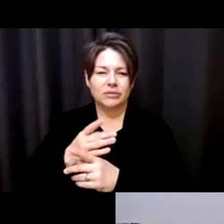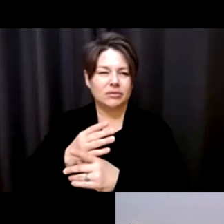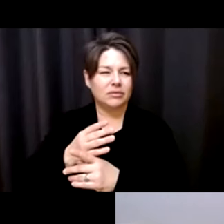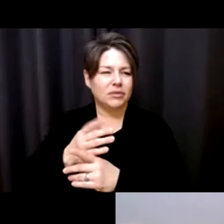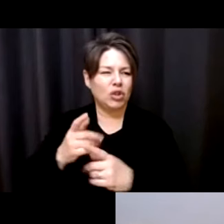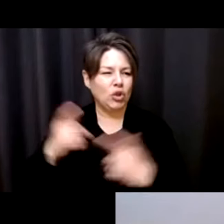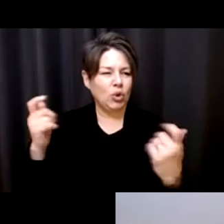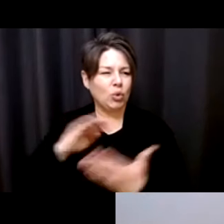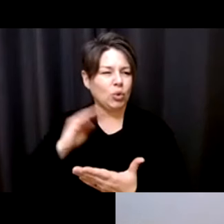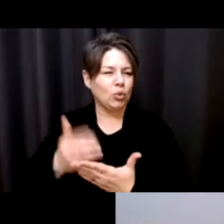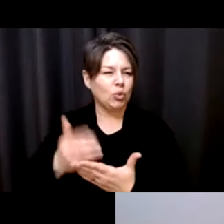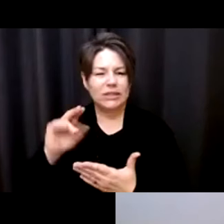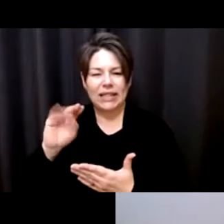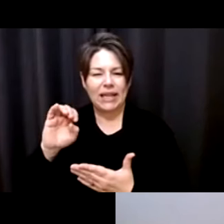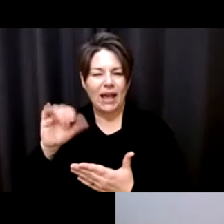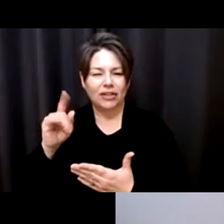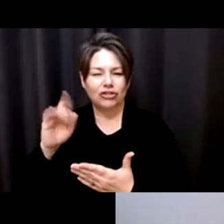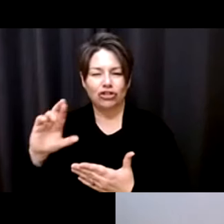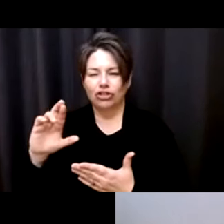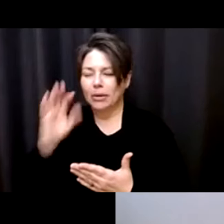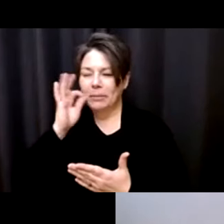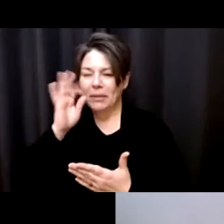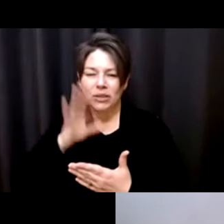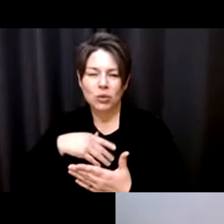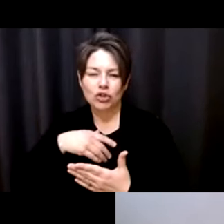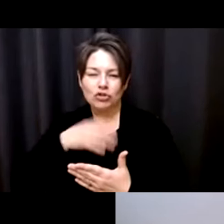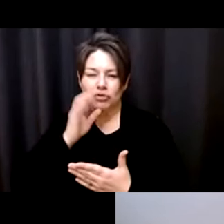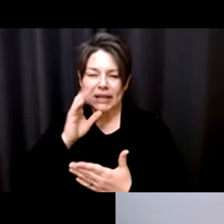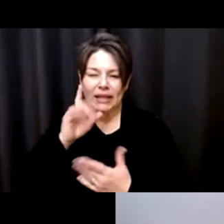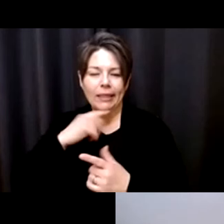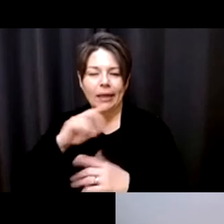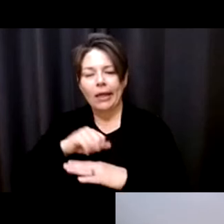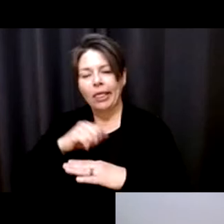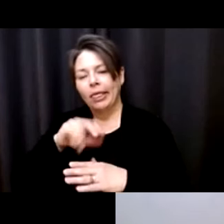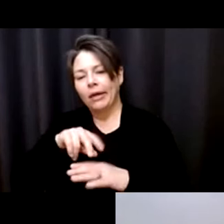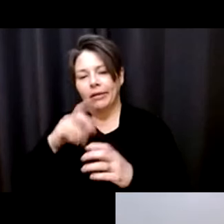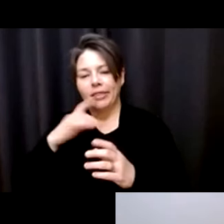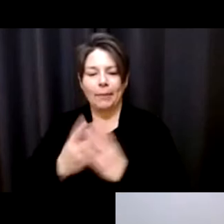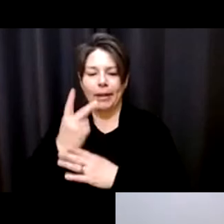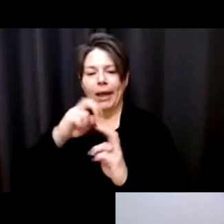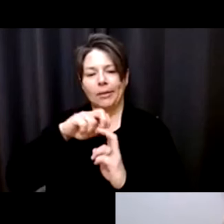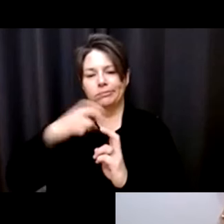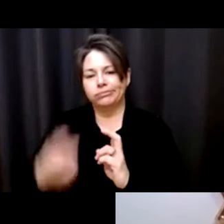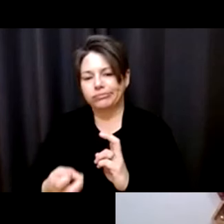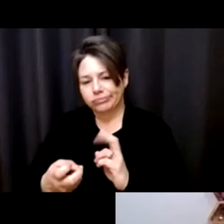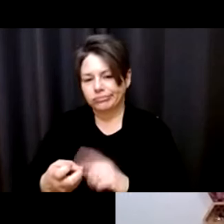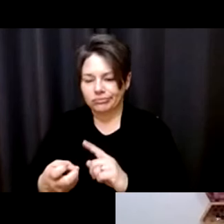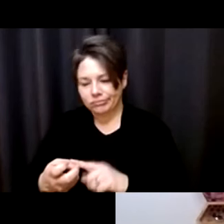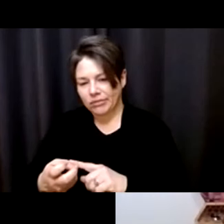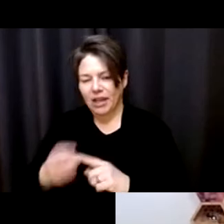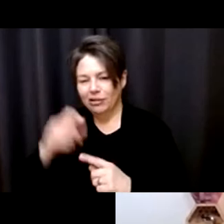huge amounts of nectar that the bees would drink and fall off the plant drunk. So that's probably the bee I stepped on in her